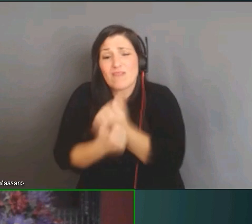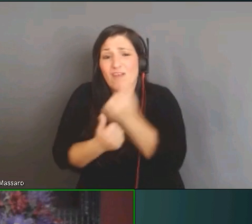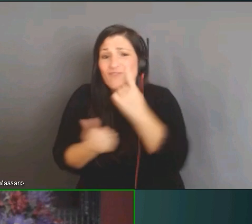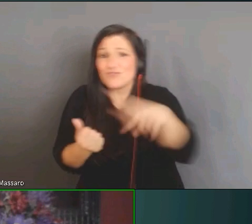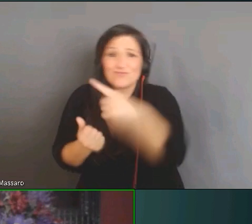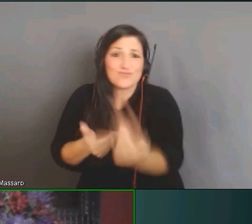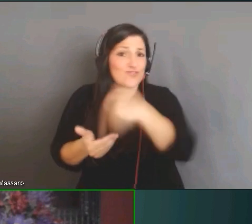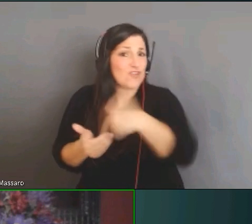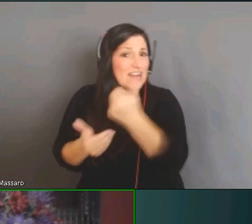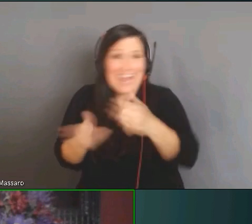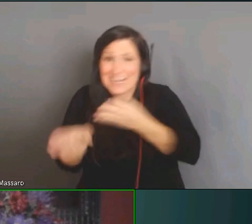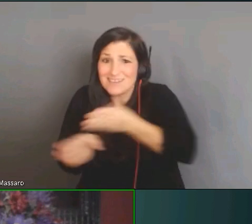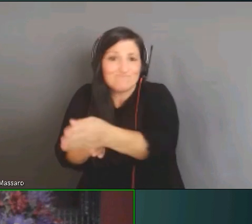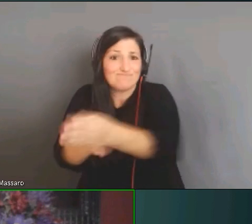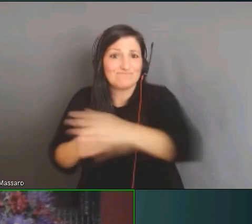that website to get you started.